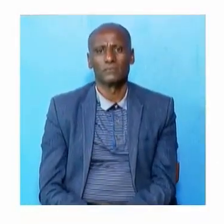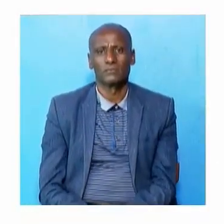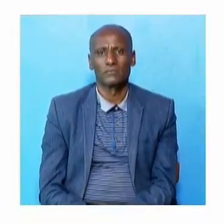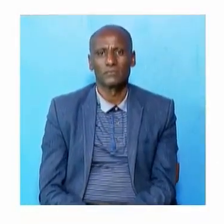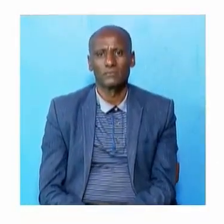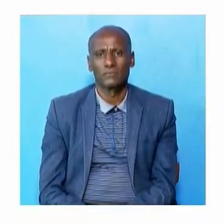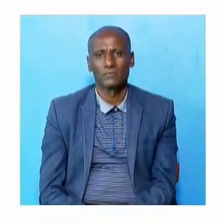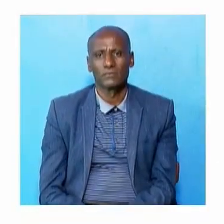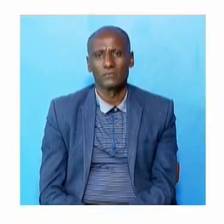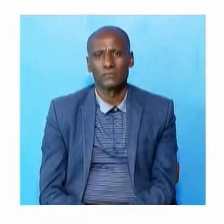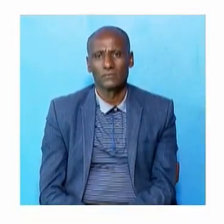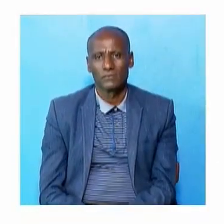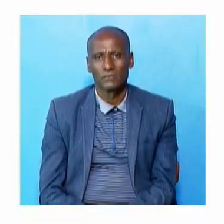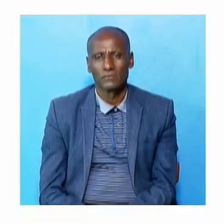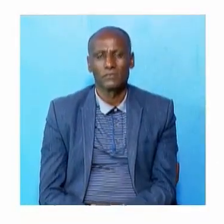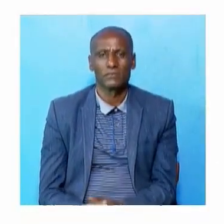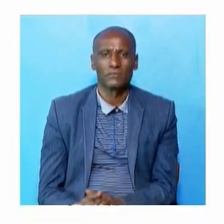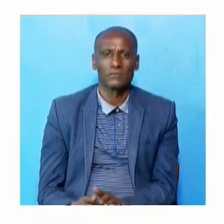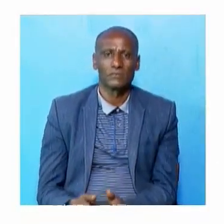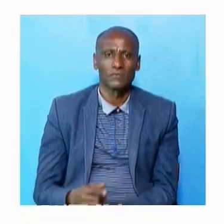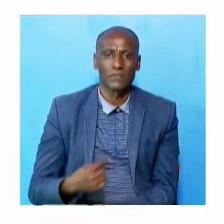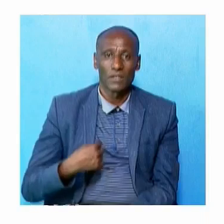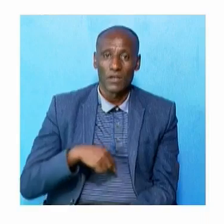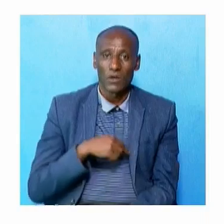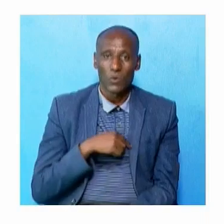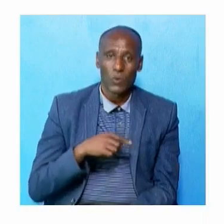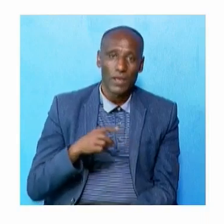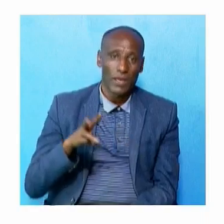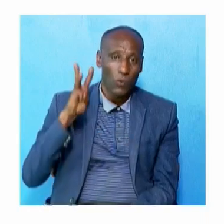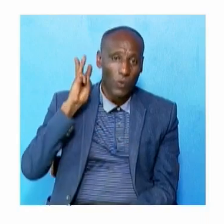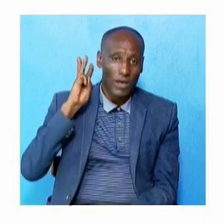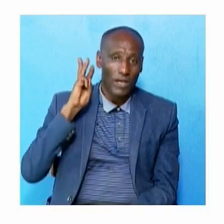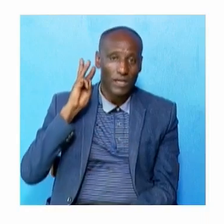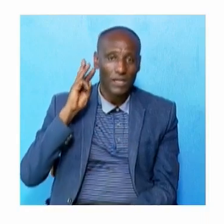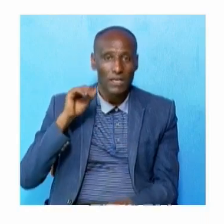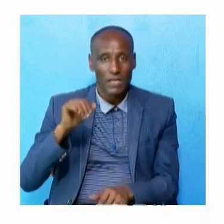We were singing blank. You came.